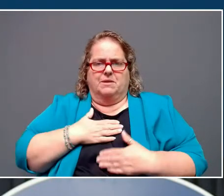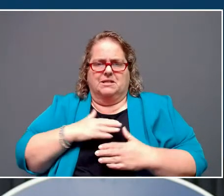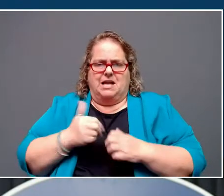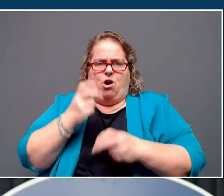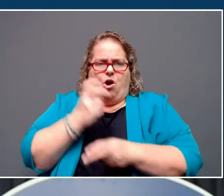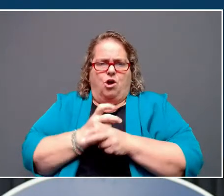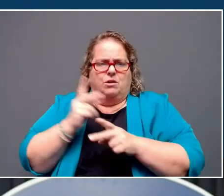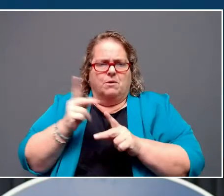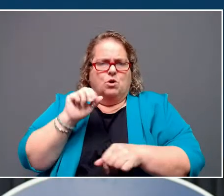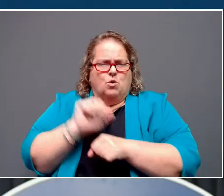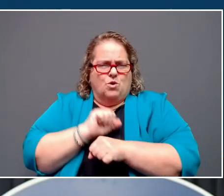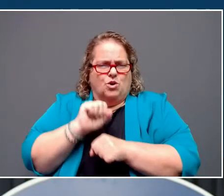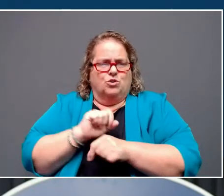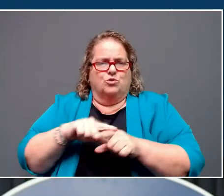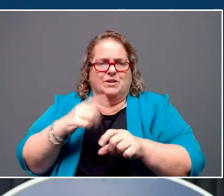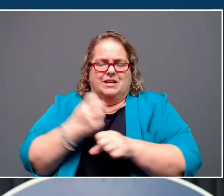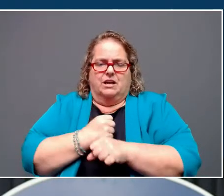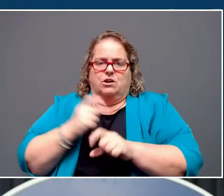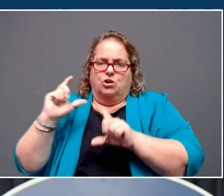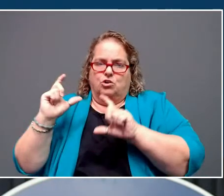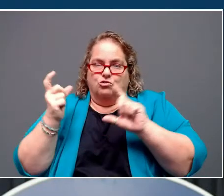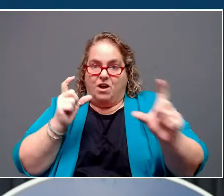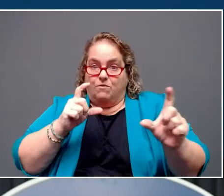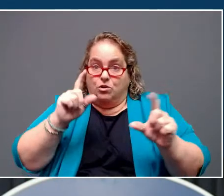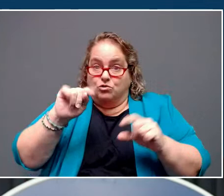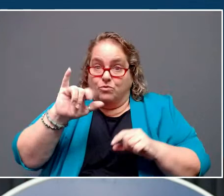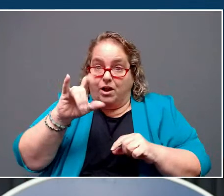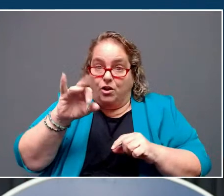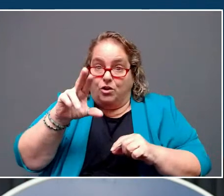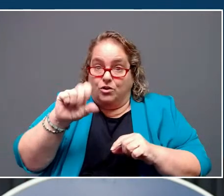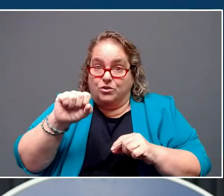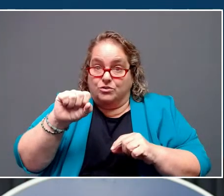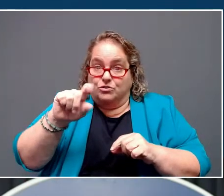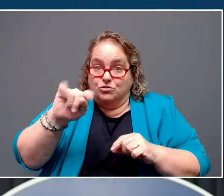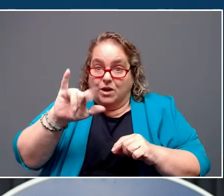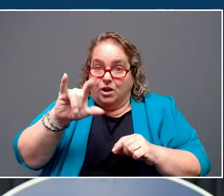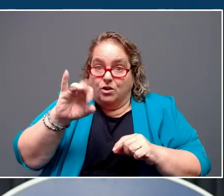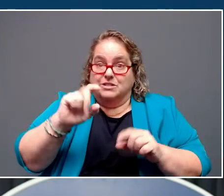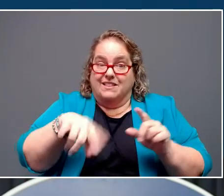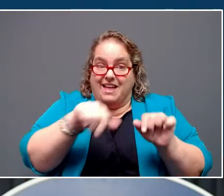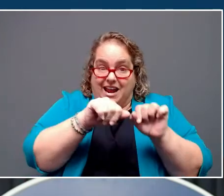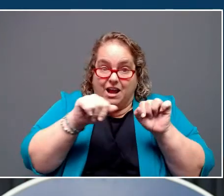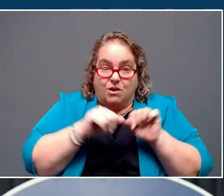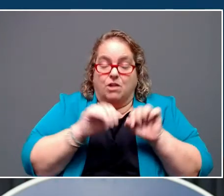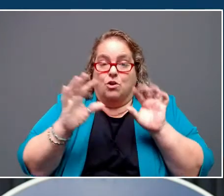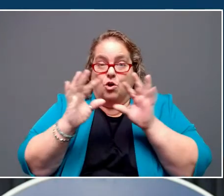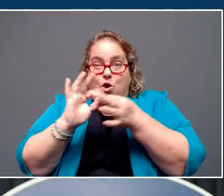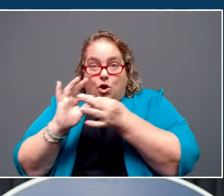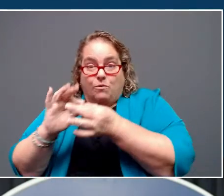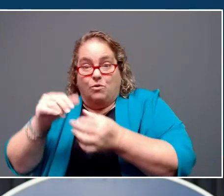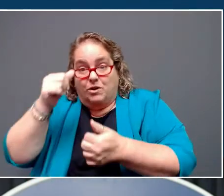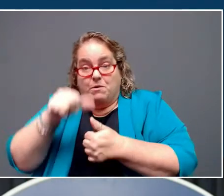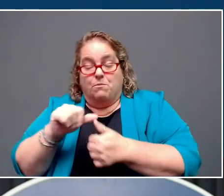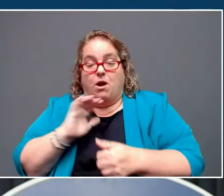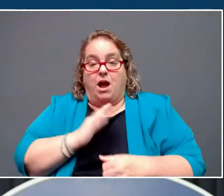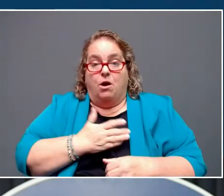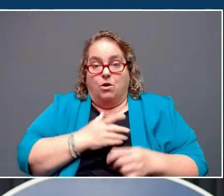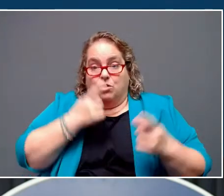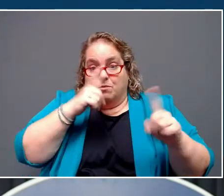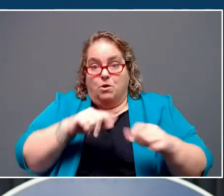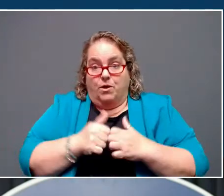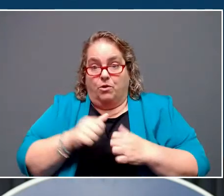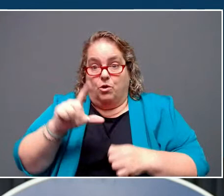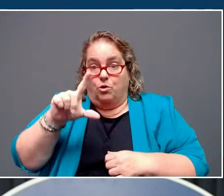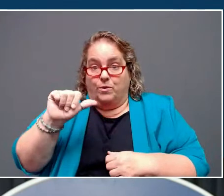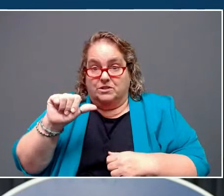getting travel trailers to the area and getting them hooked up. Remember, with our deal with Louisiana that opened up hundreds of additional